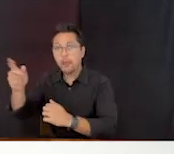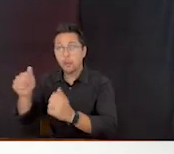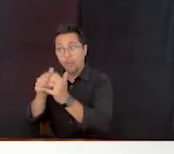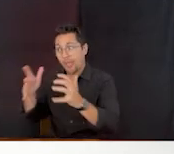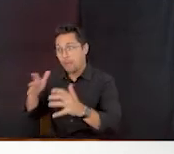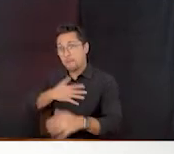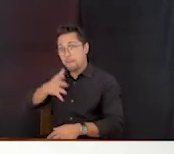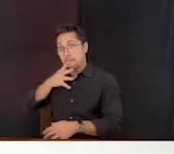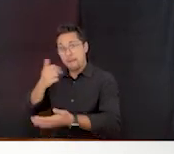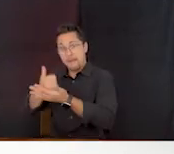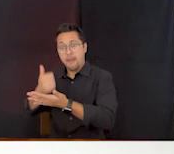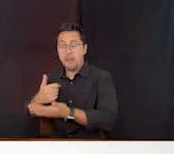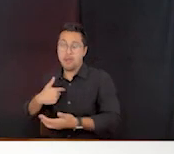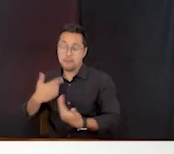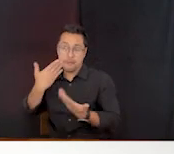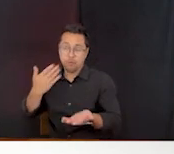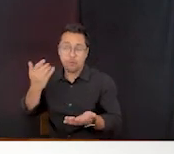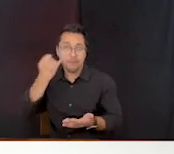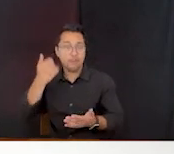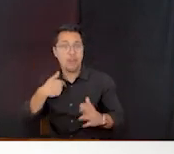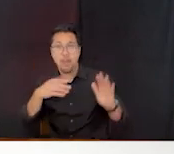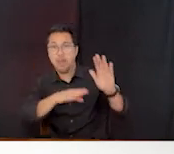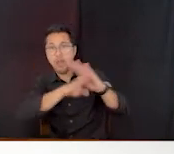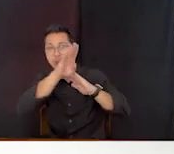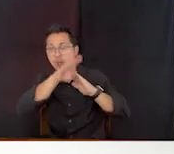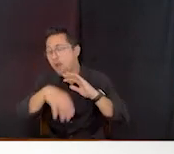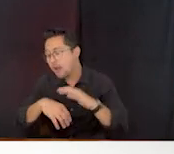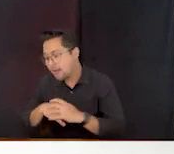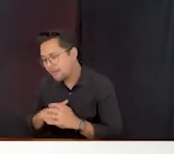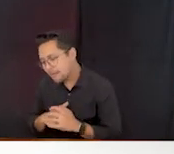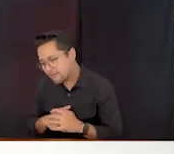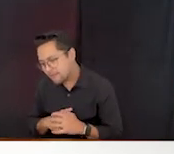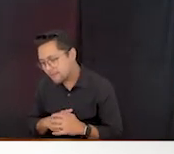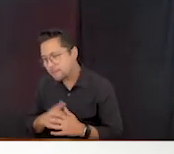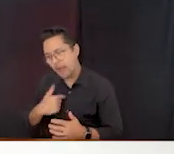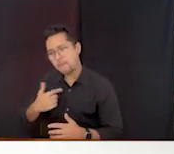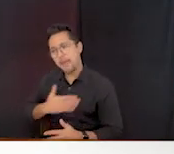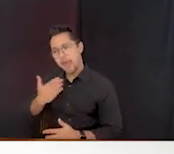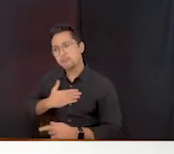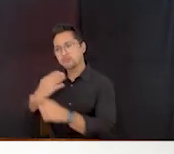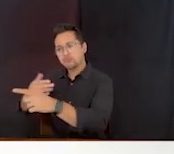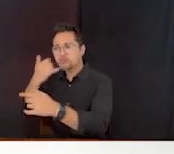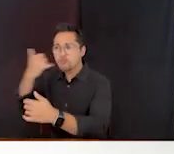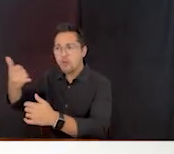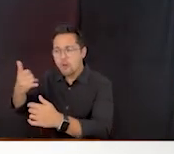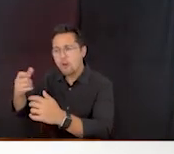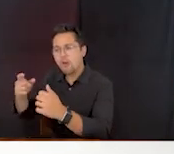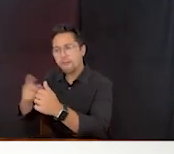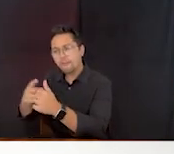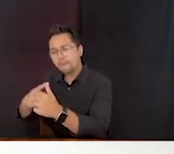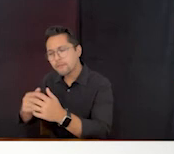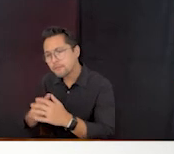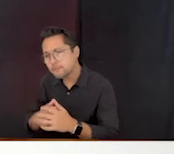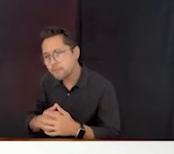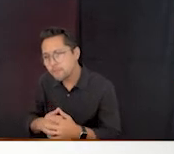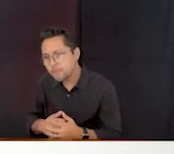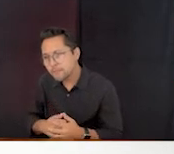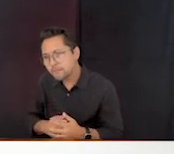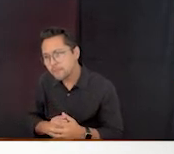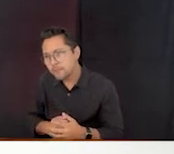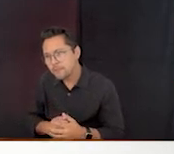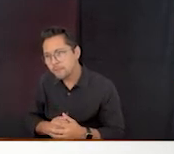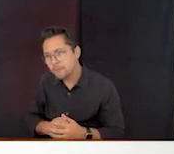I would have gotten registered or not. It just didn't cross my mind at the time, but then she brought it up. And I wasn't really uncomfortable signing